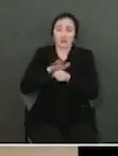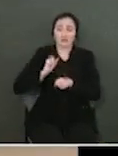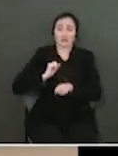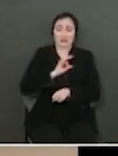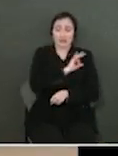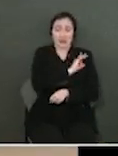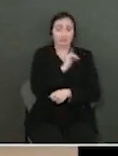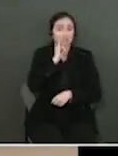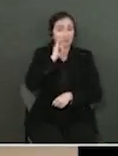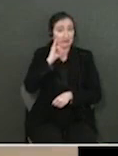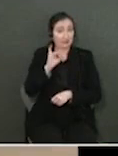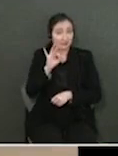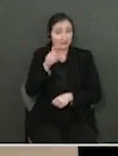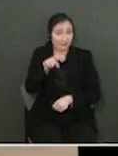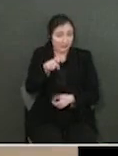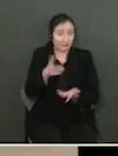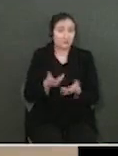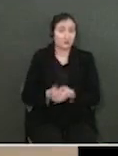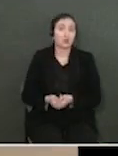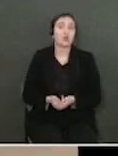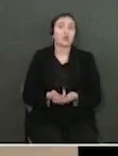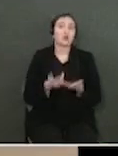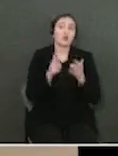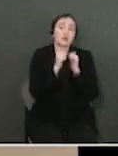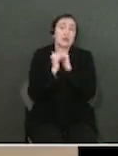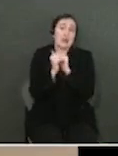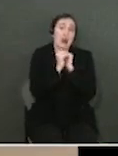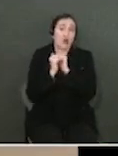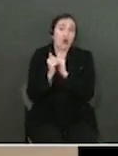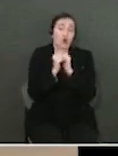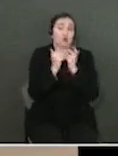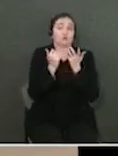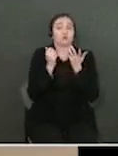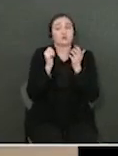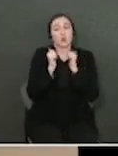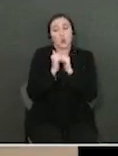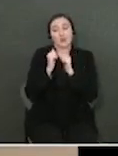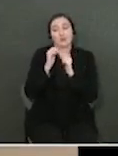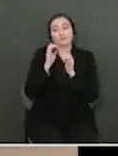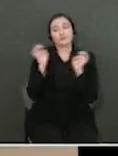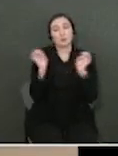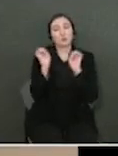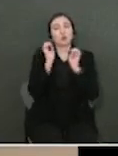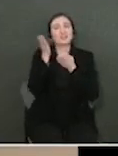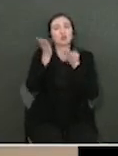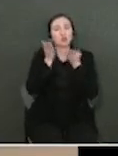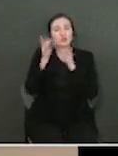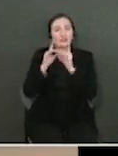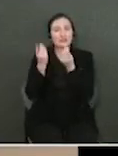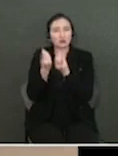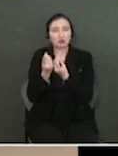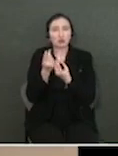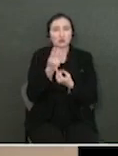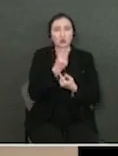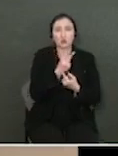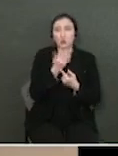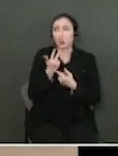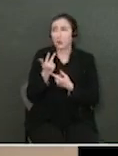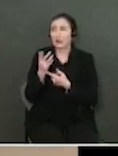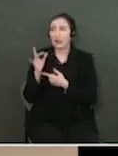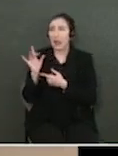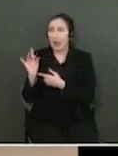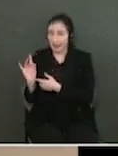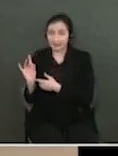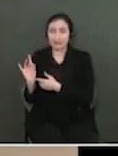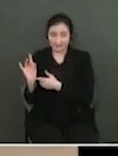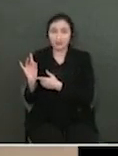staff. We have, together with the emergency services districts 2, 3, 8, the